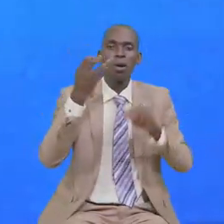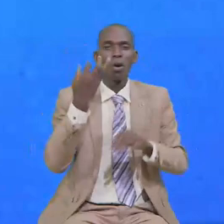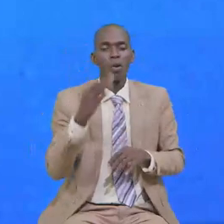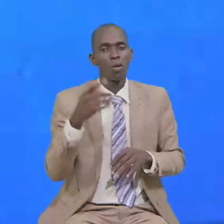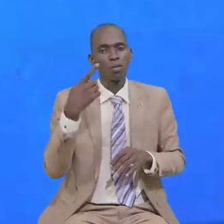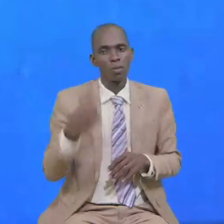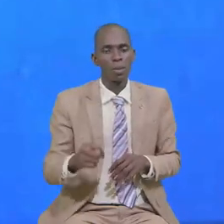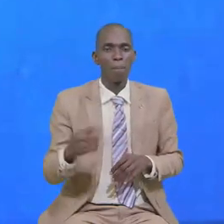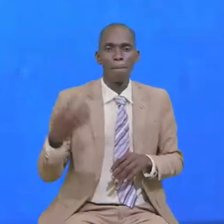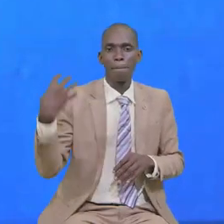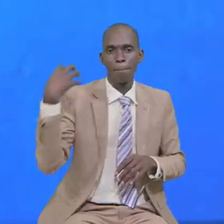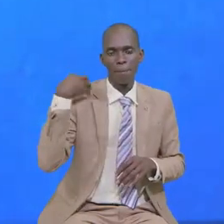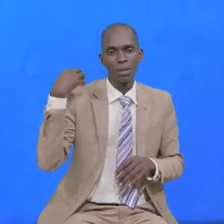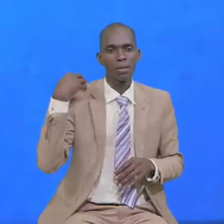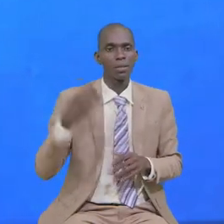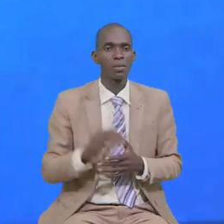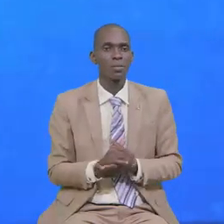master.